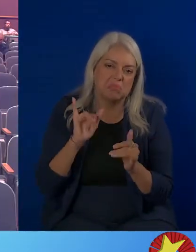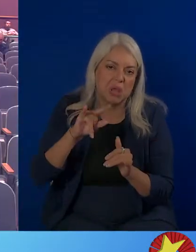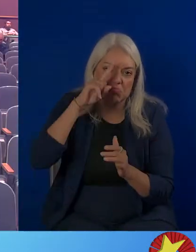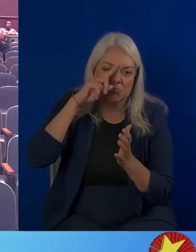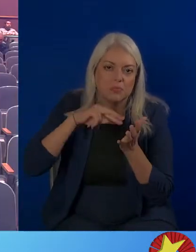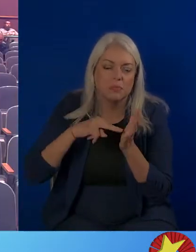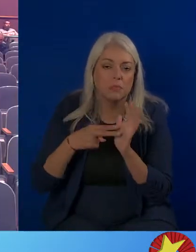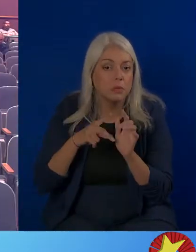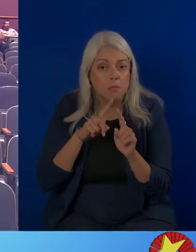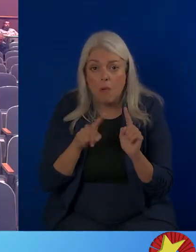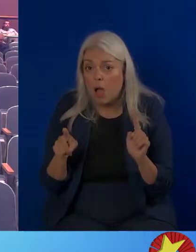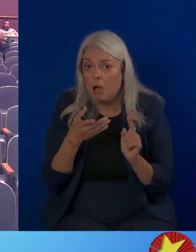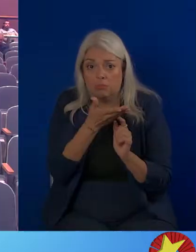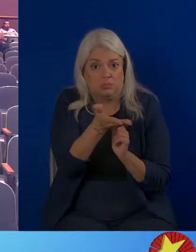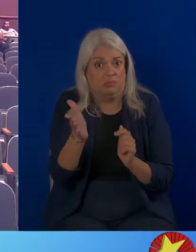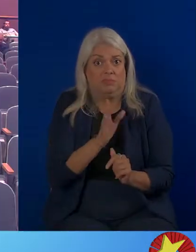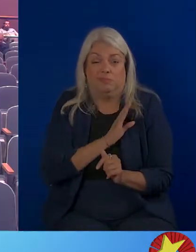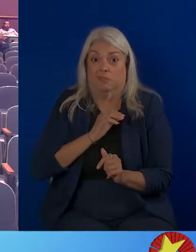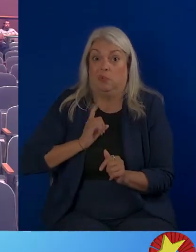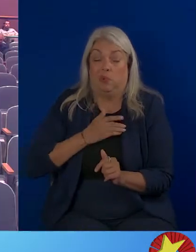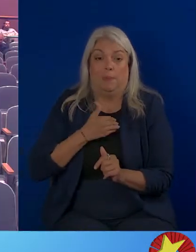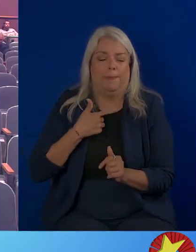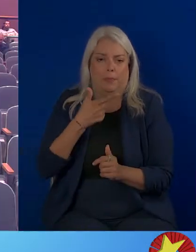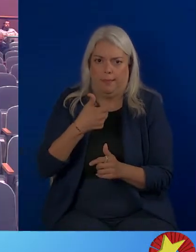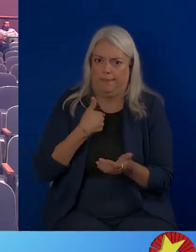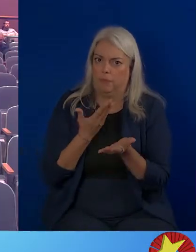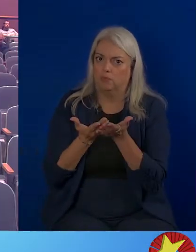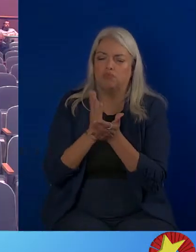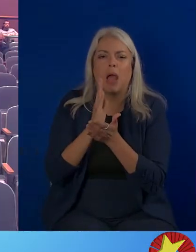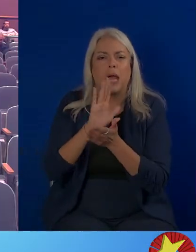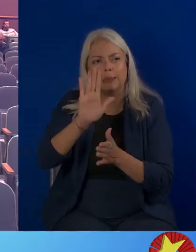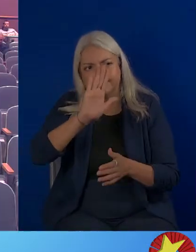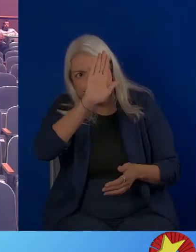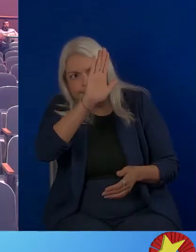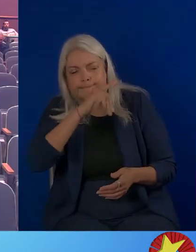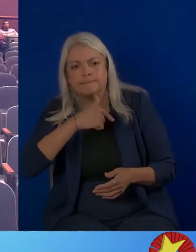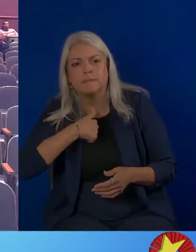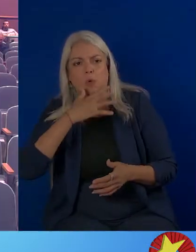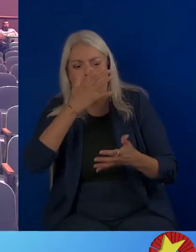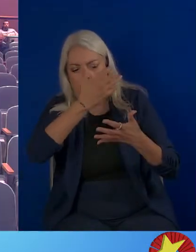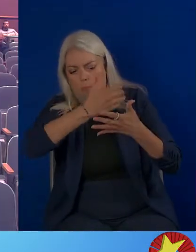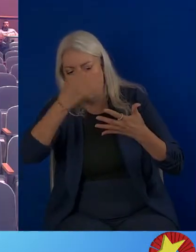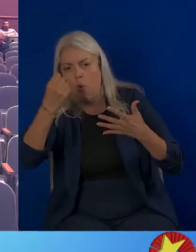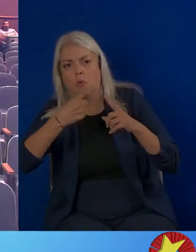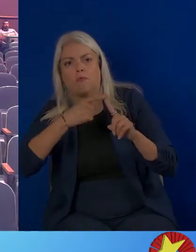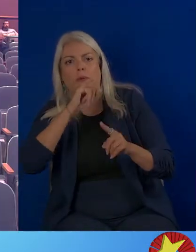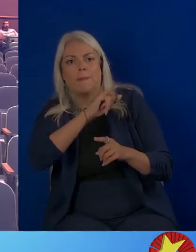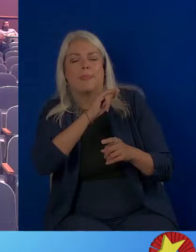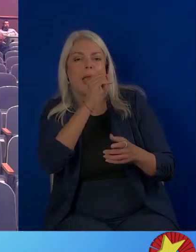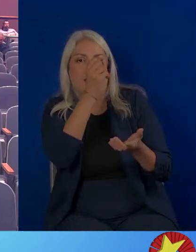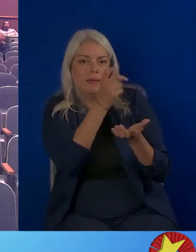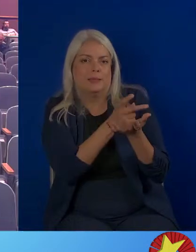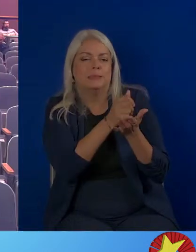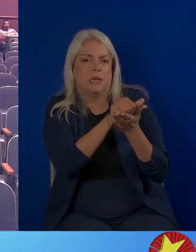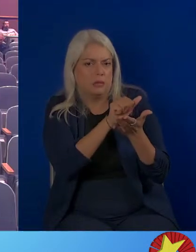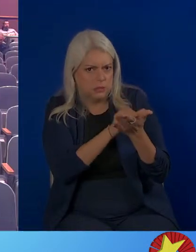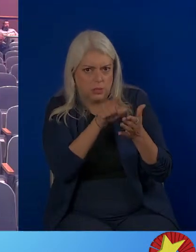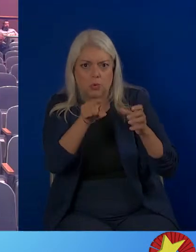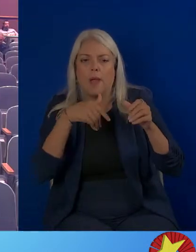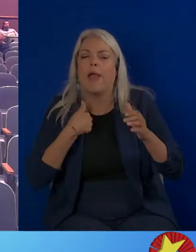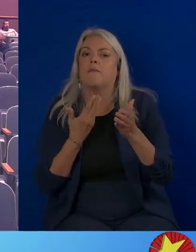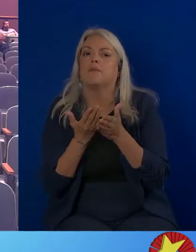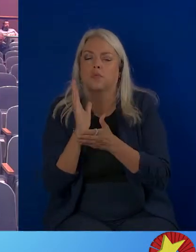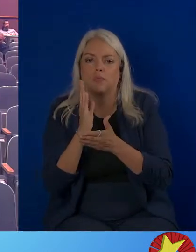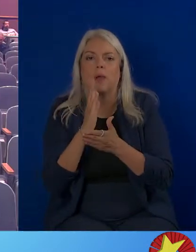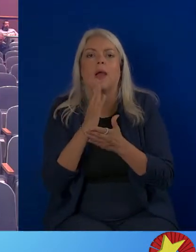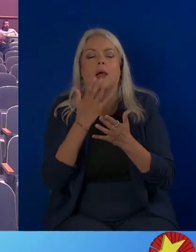board has the right to request that a matter be pulled from the consent agenda and